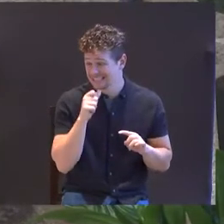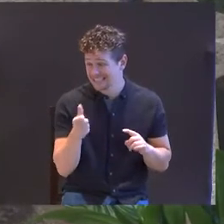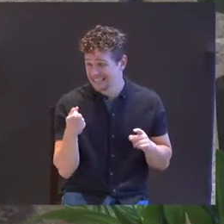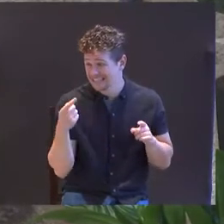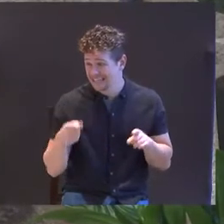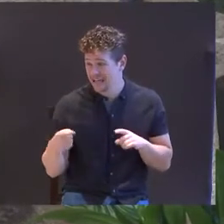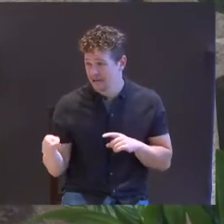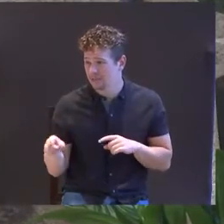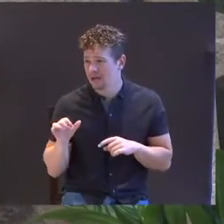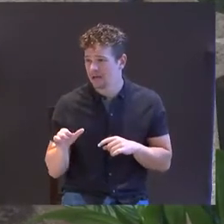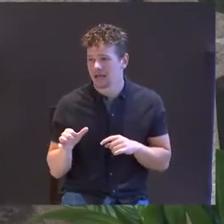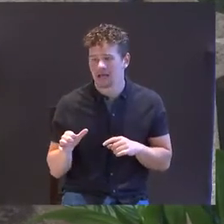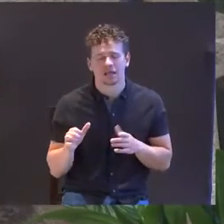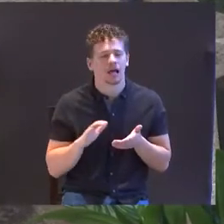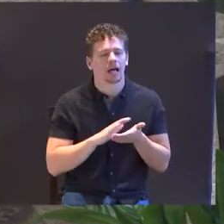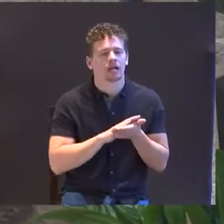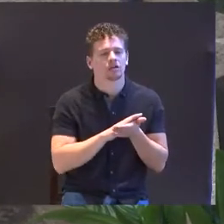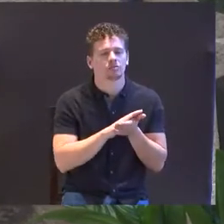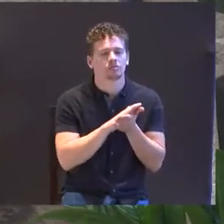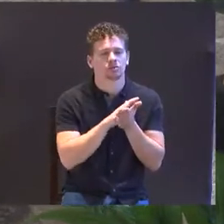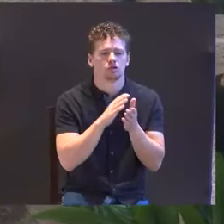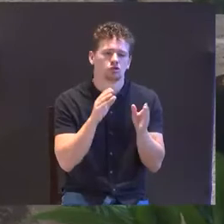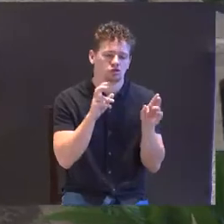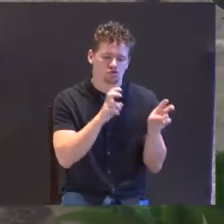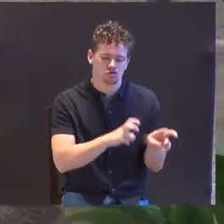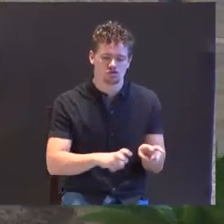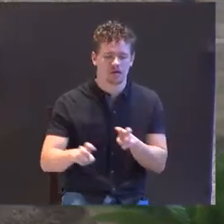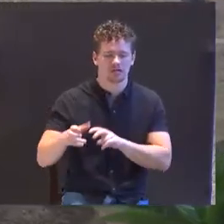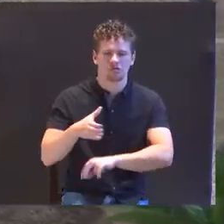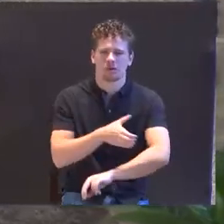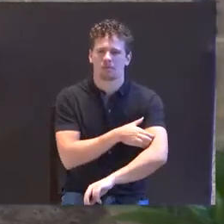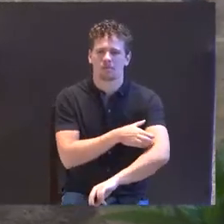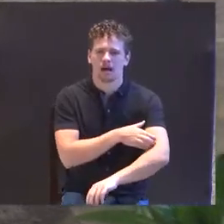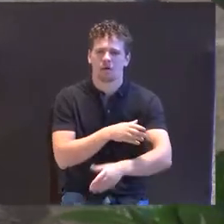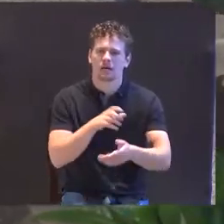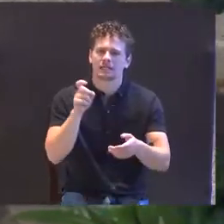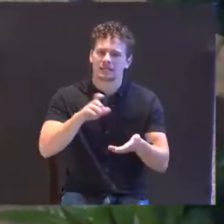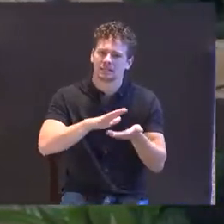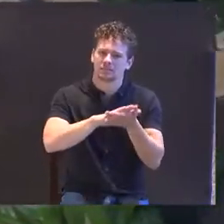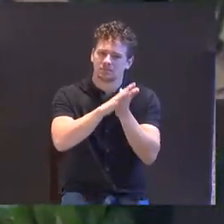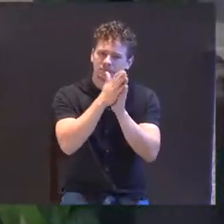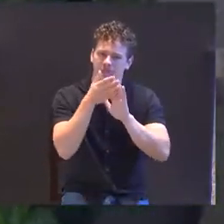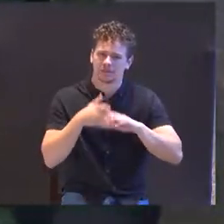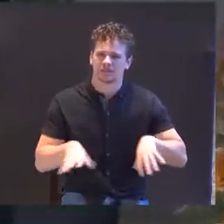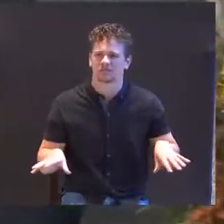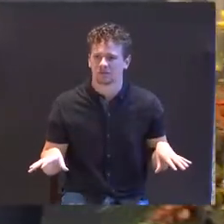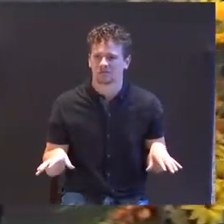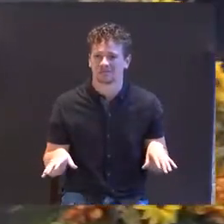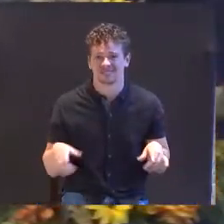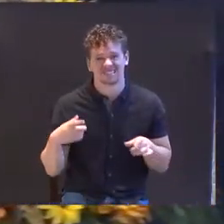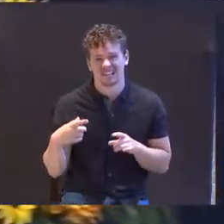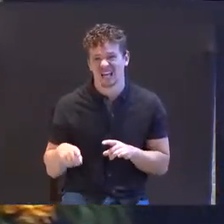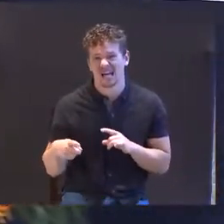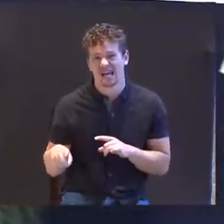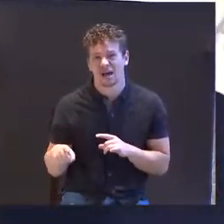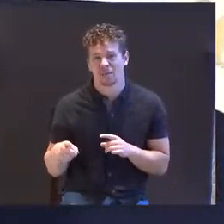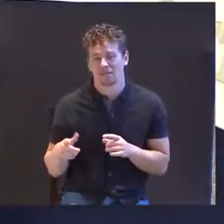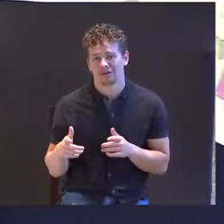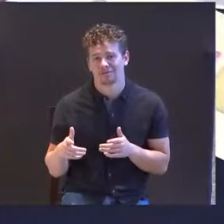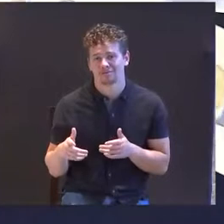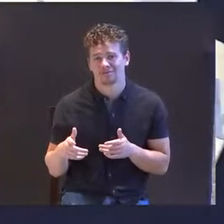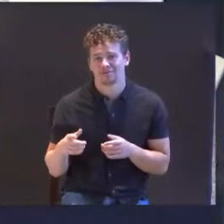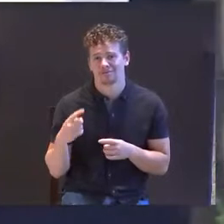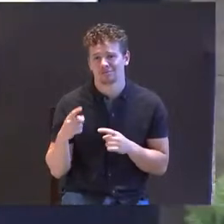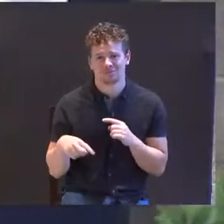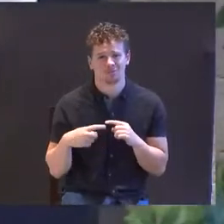peaceful transfer of power. But he also says that if we want to be in this nonviolent struggle, if we